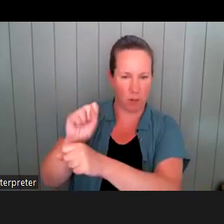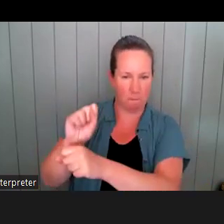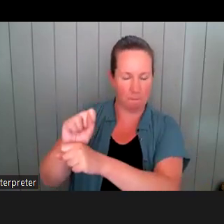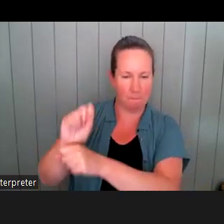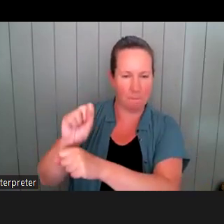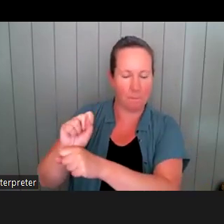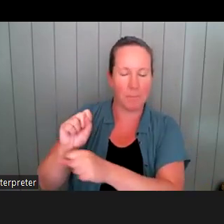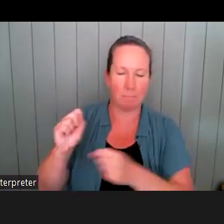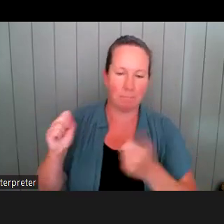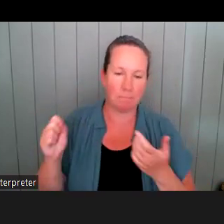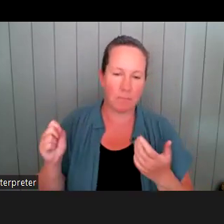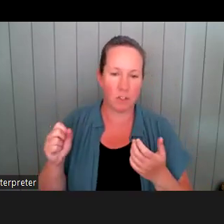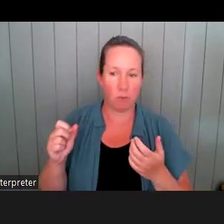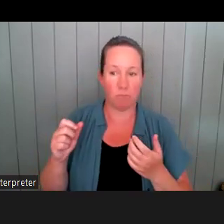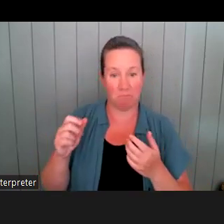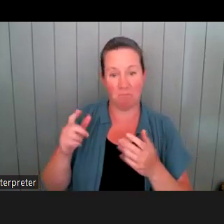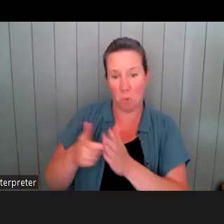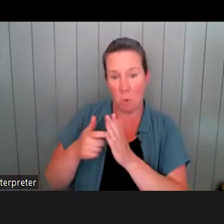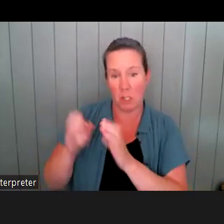So education and training is needed.